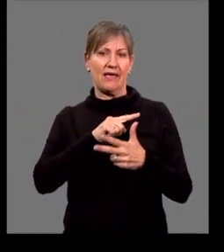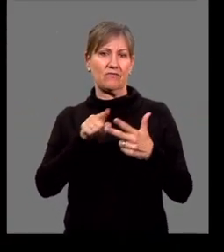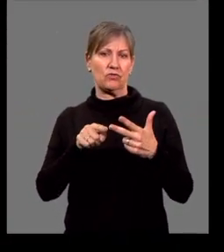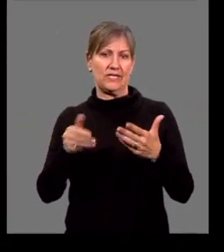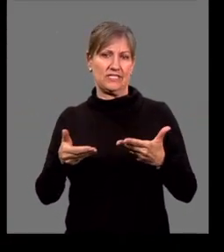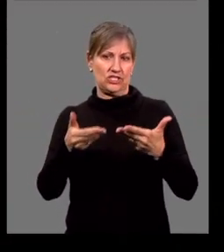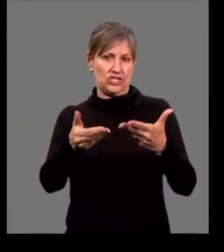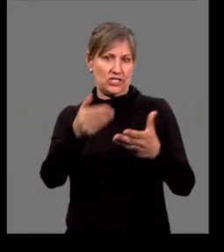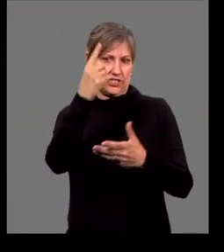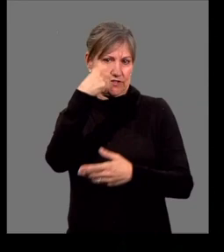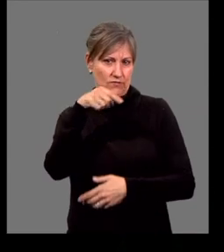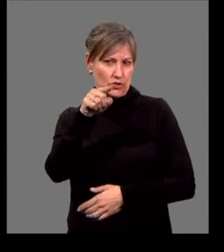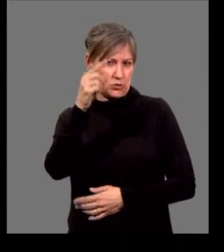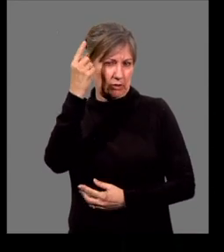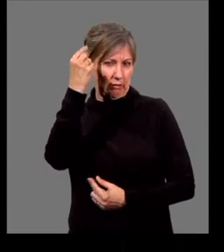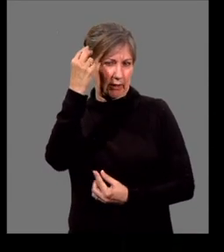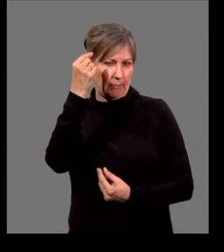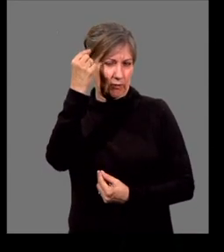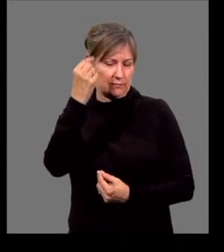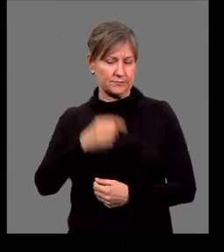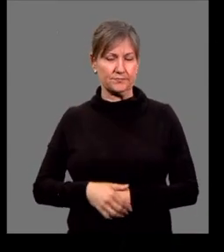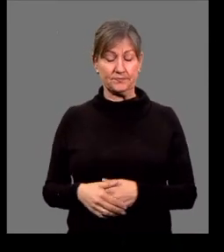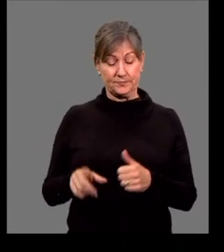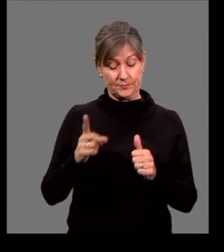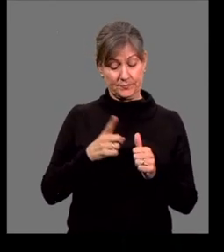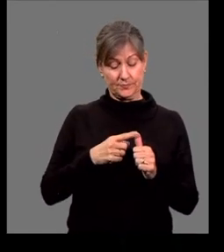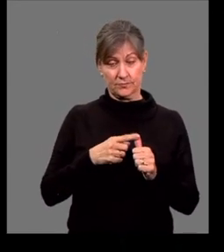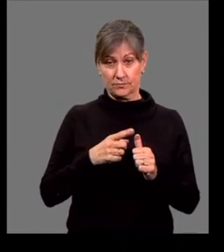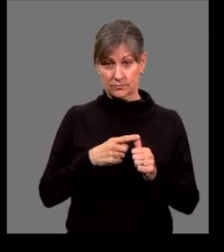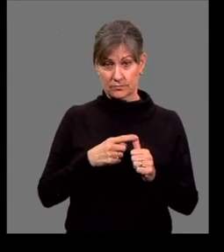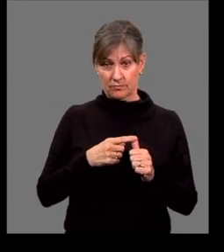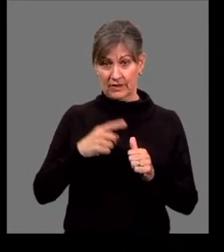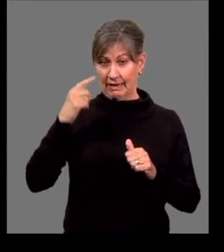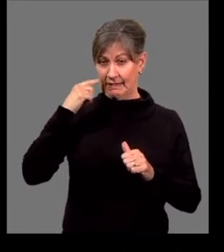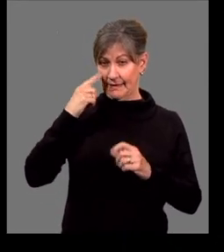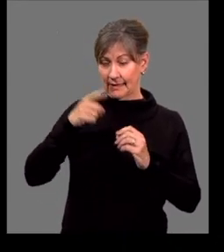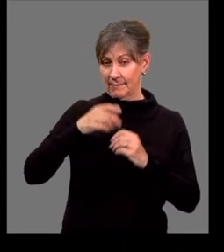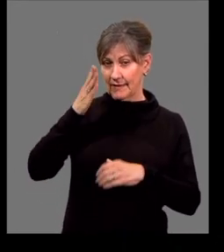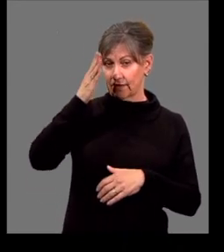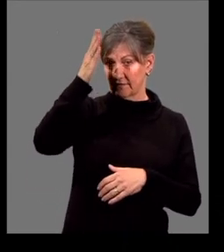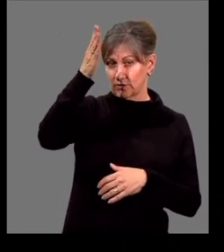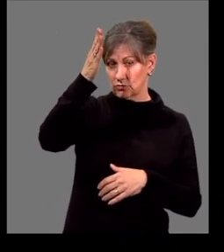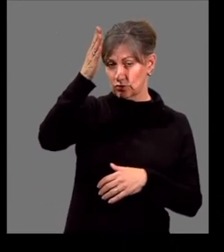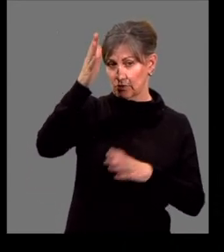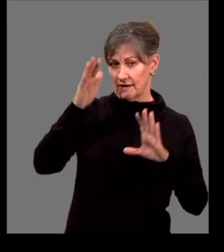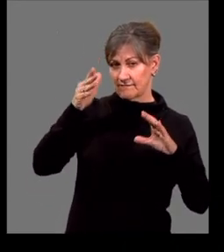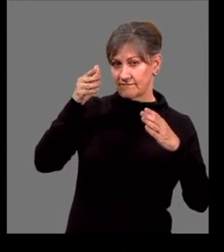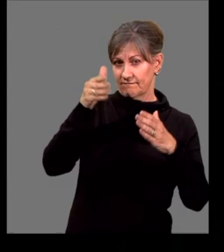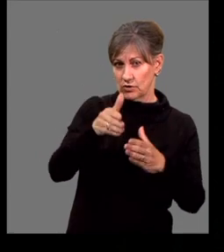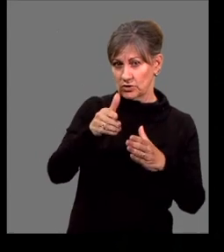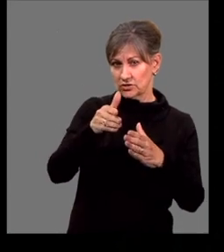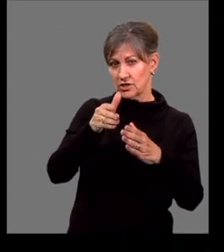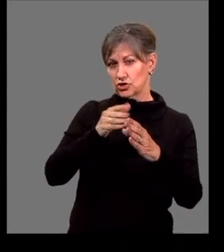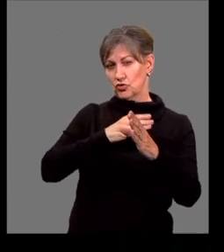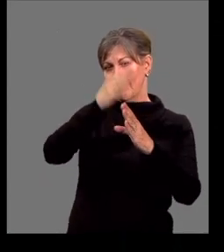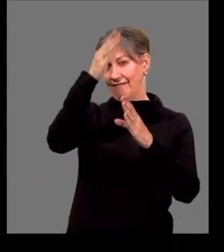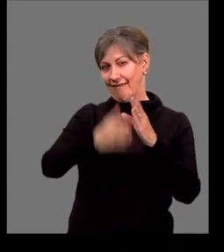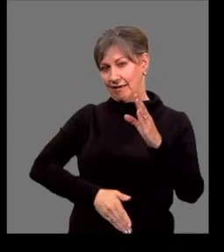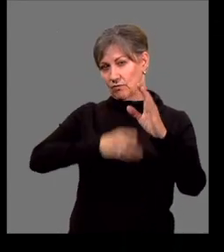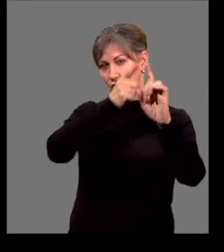3 suggestions for you to consider. First, think about the future and focus on your end